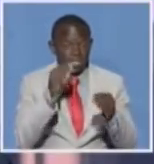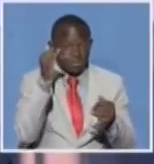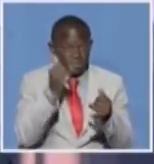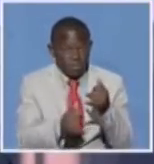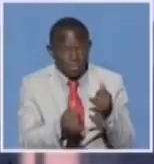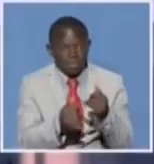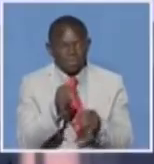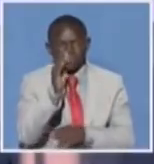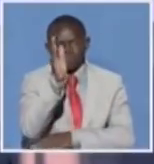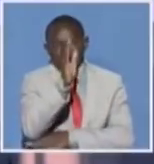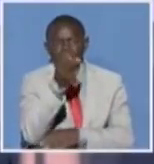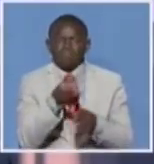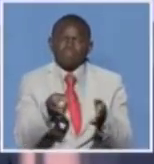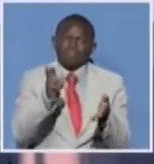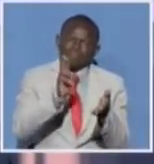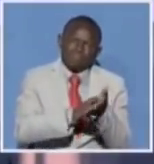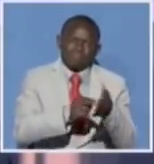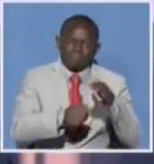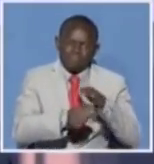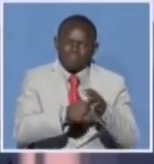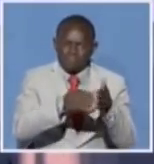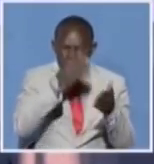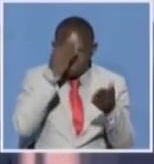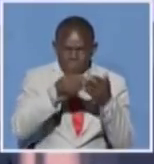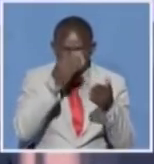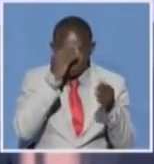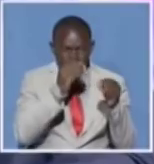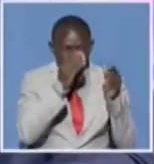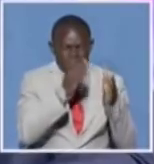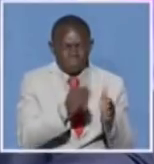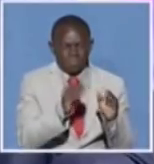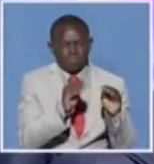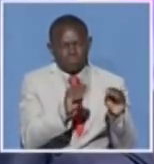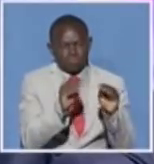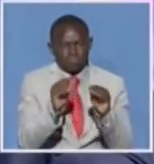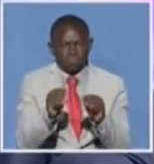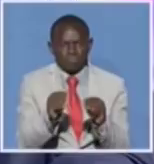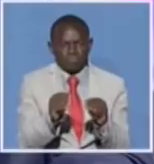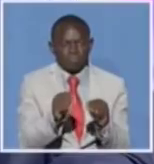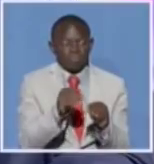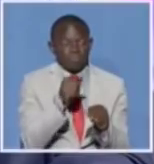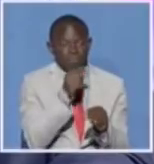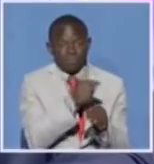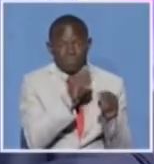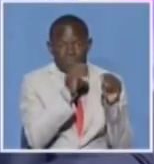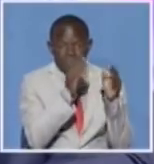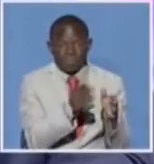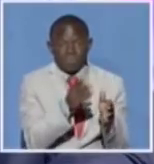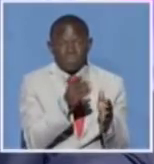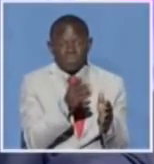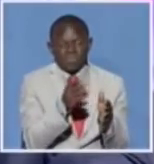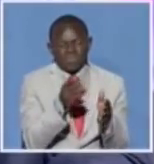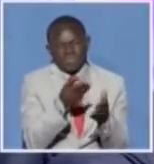were. And therefore, the ministry felt uncomfortable with that practice for